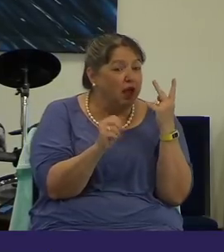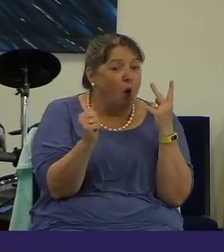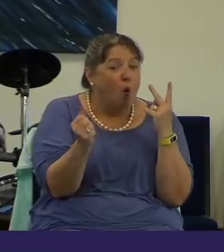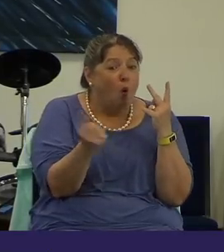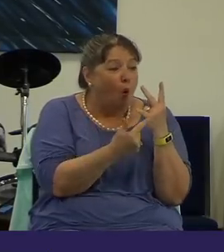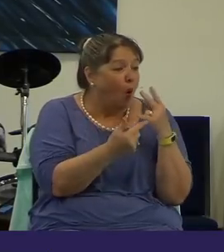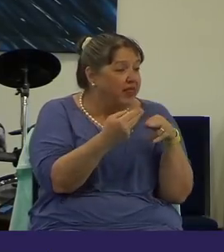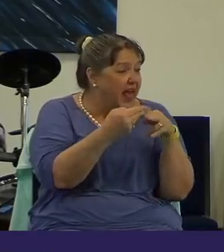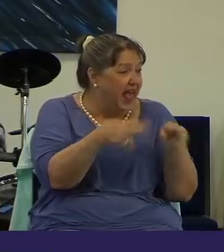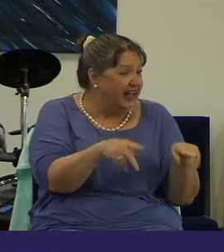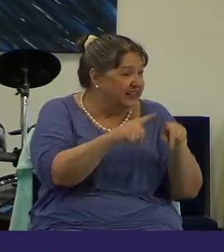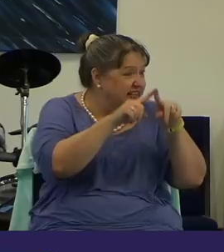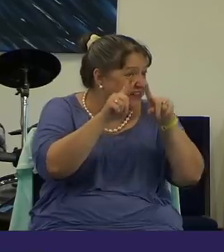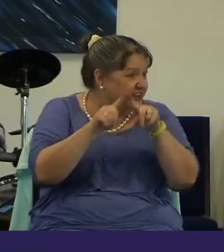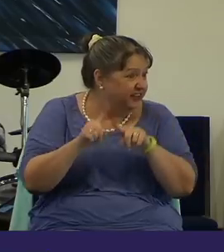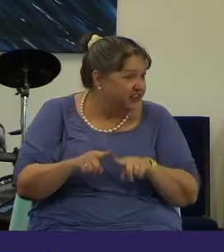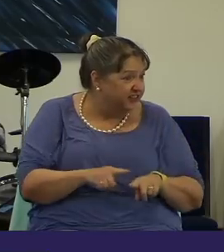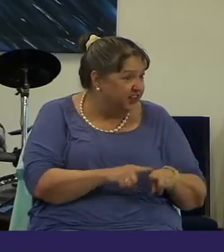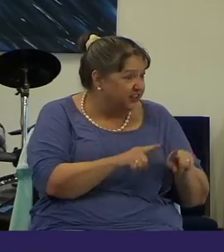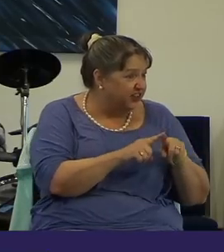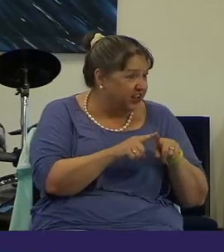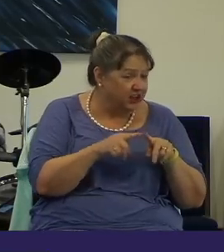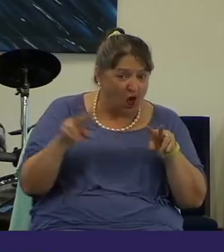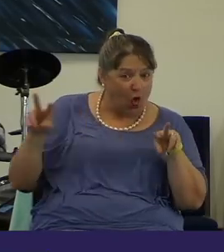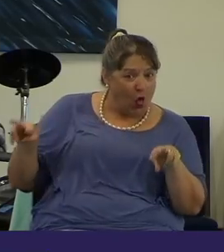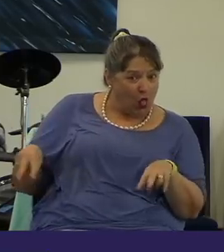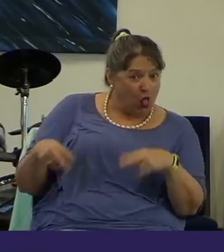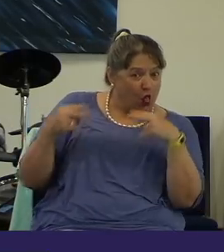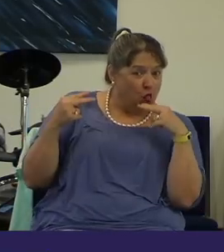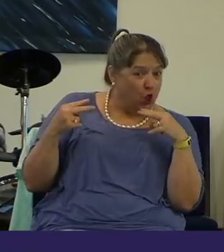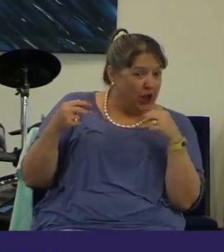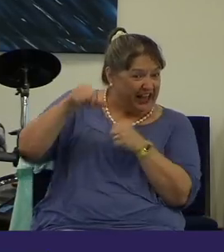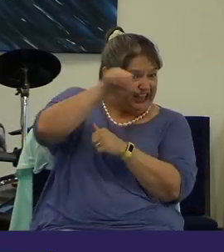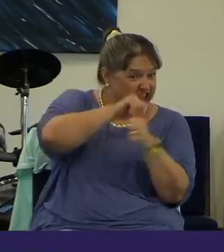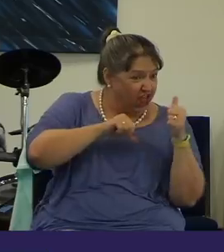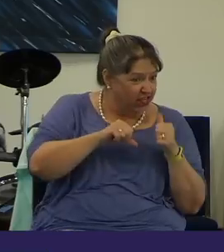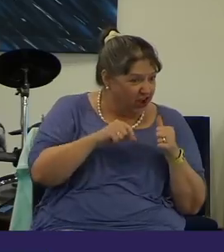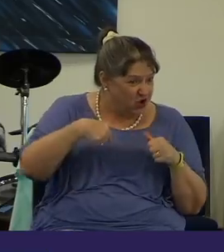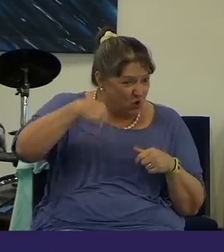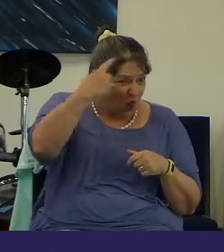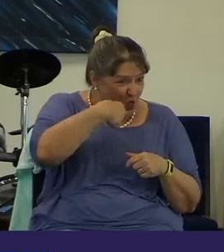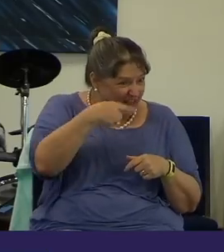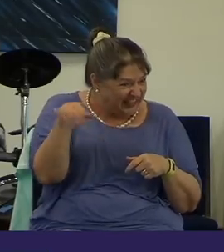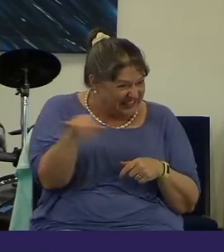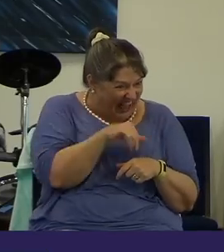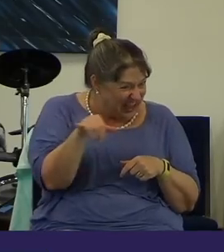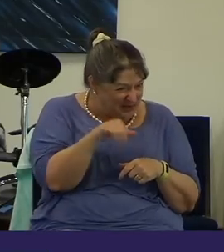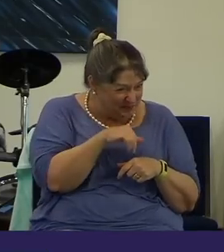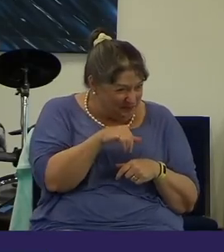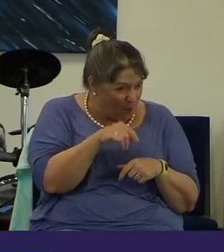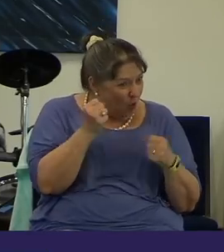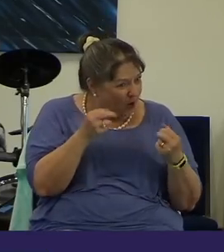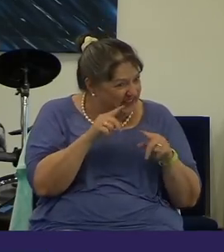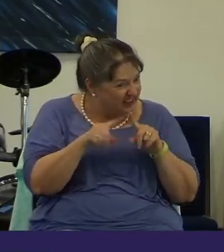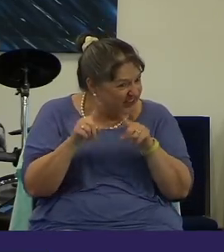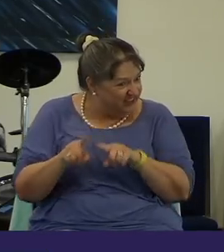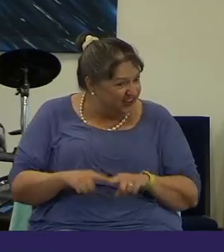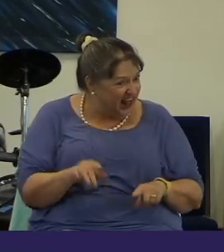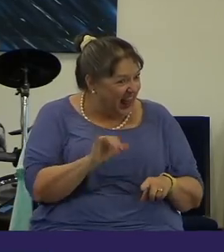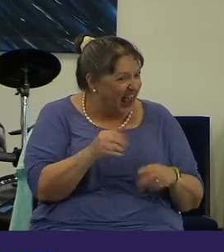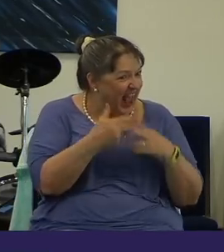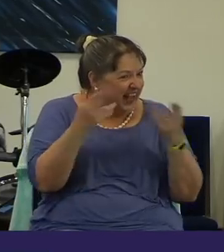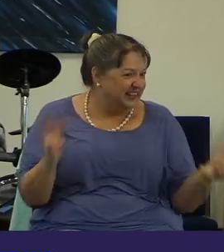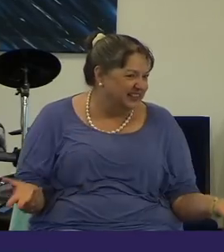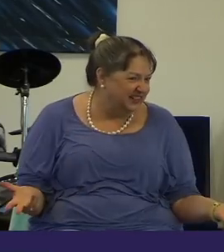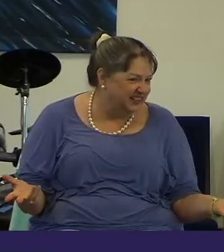different? When you look at each other, are you all the same? Exactly the same? Are you in the same mold? So they didn't pour